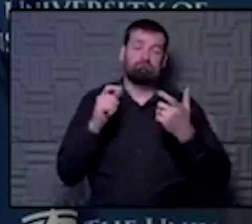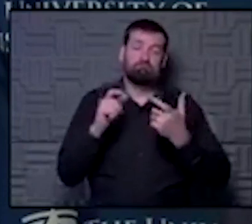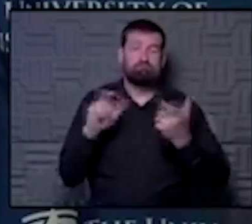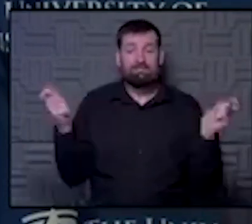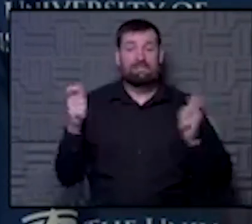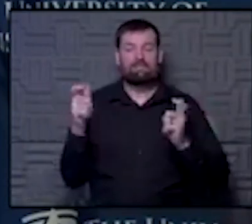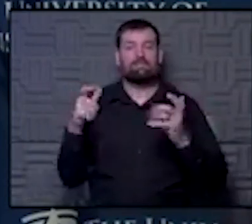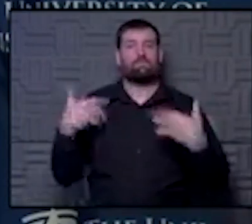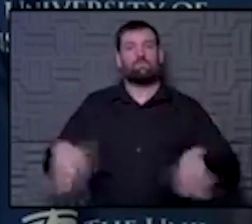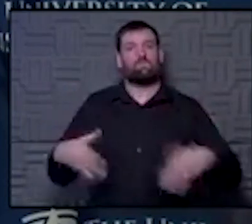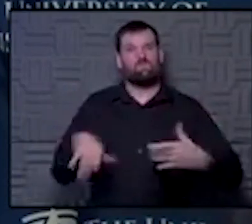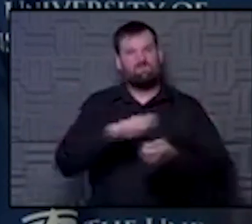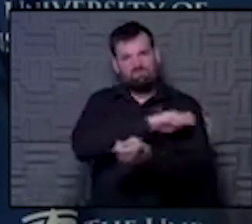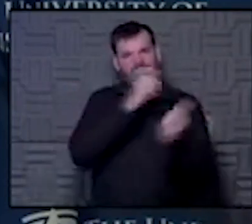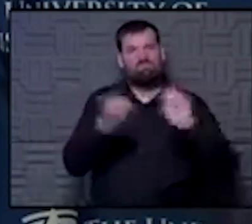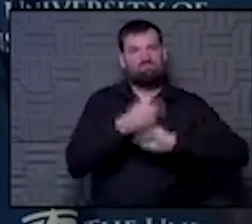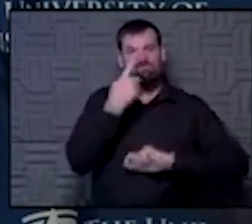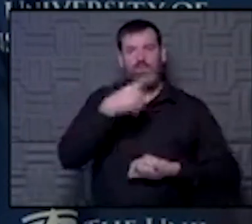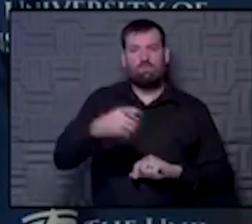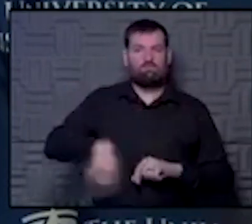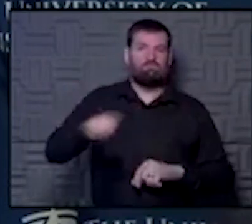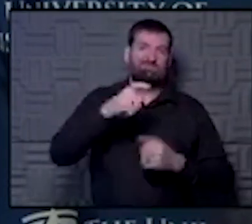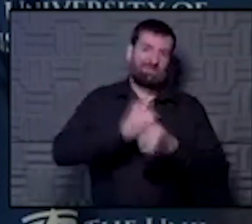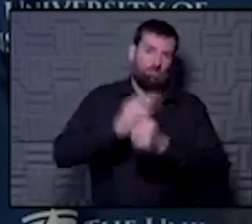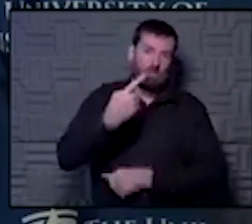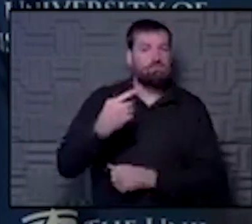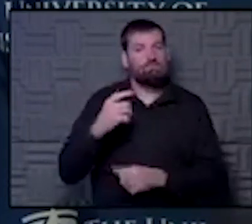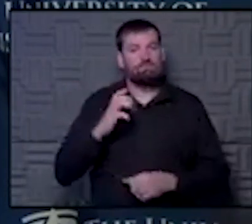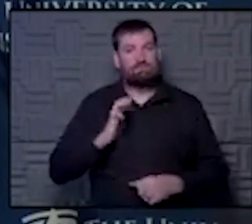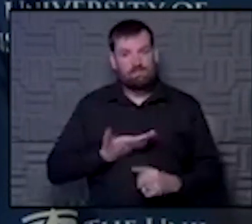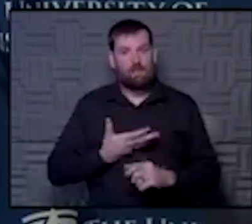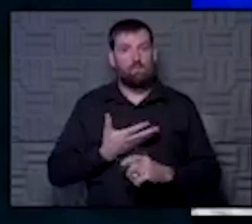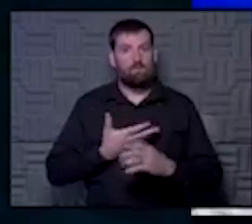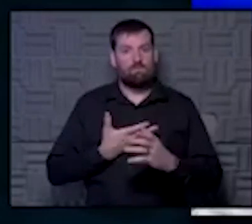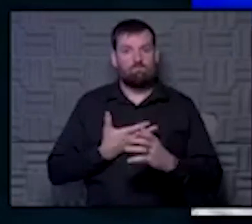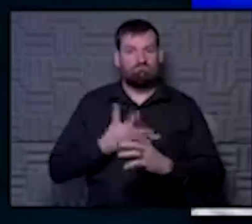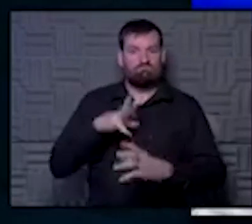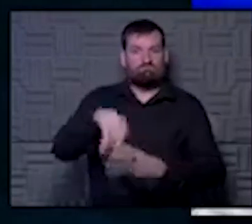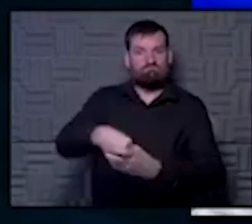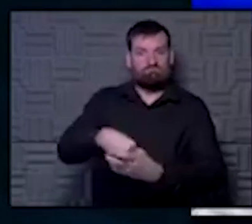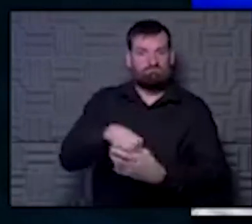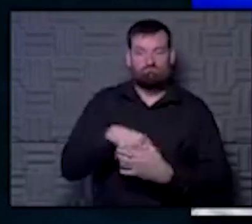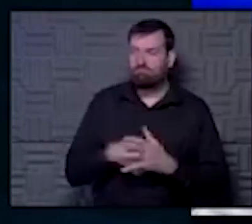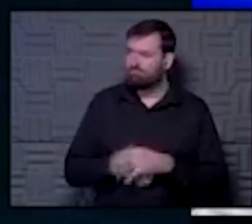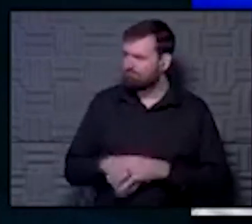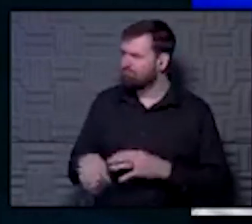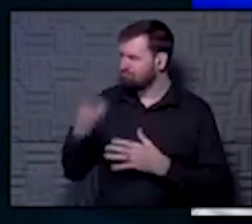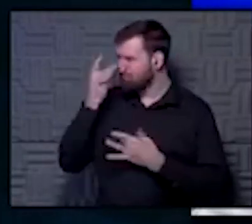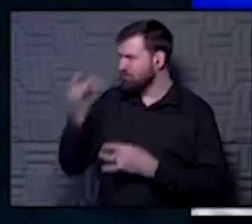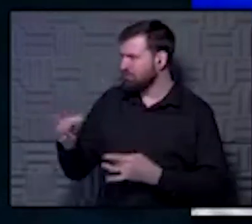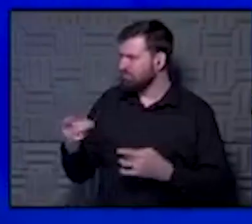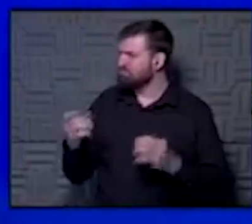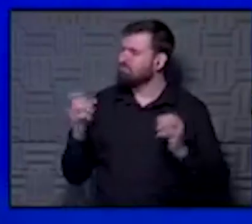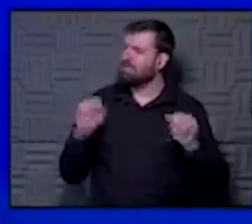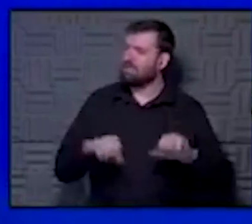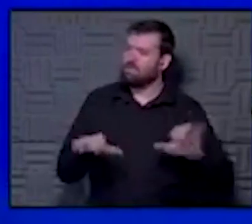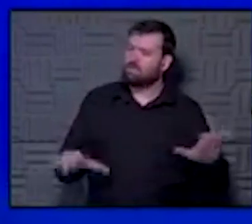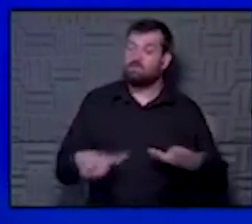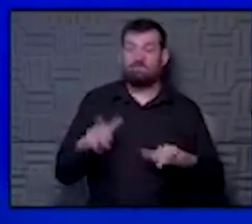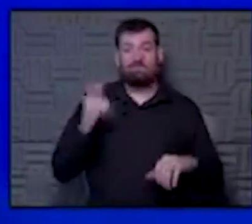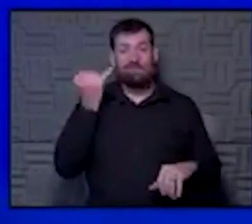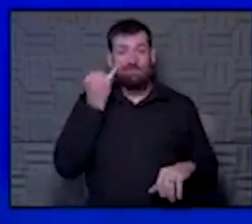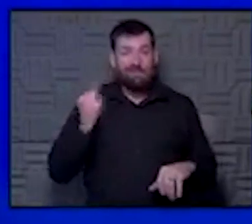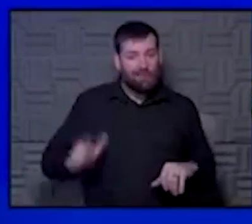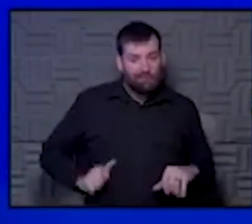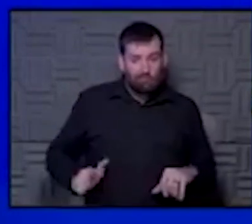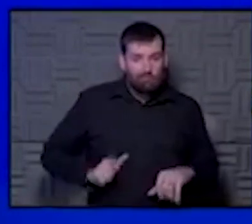game changer for everybody and for our exposure to the field. Yeah, and it's kind of interesting, we can do different things. If the liver's not